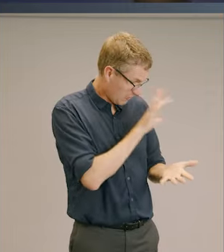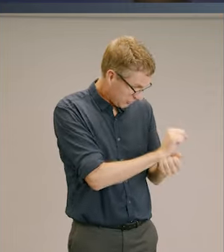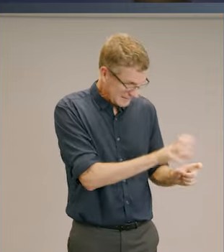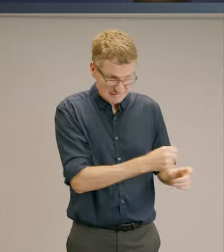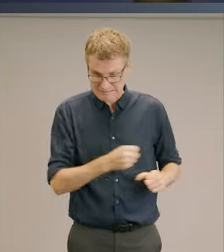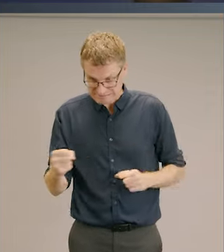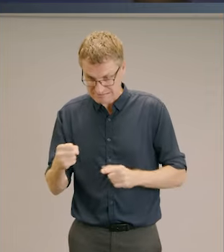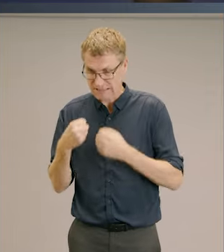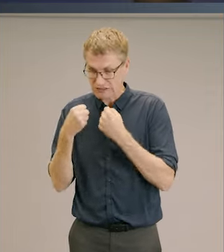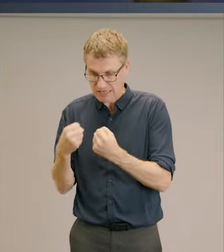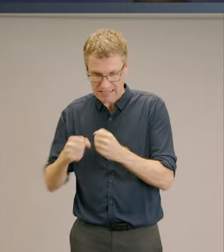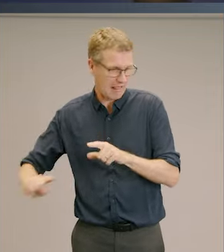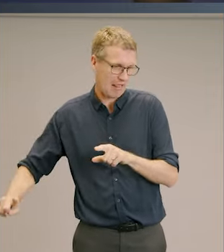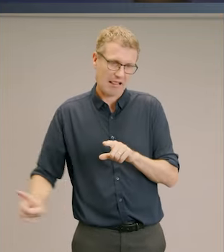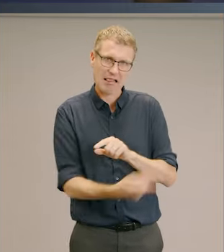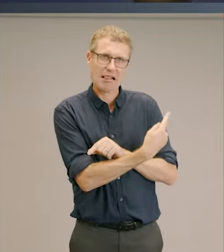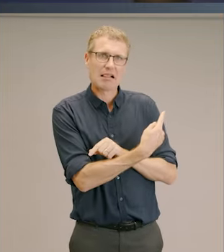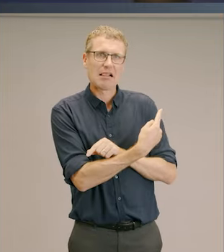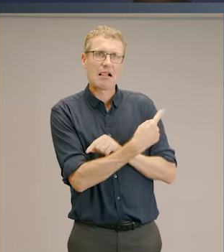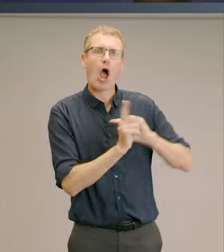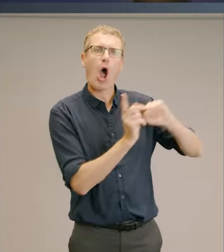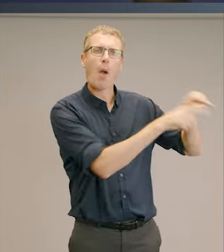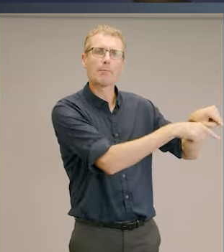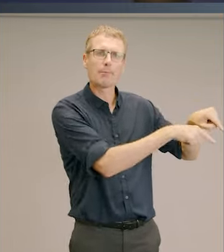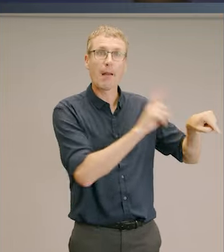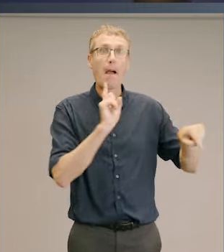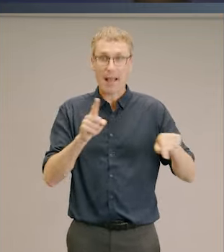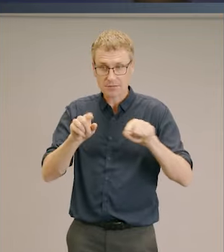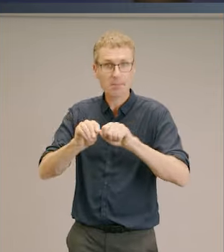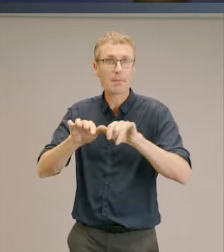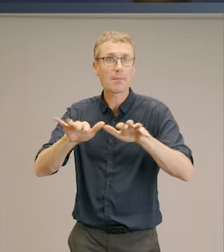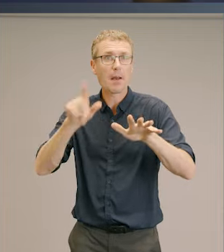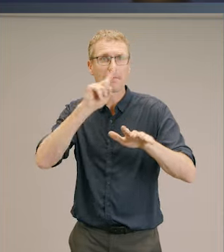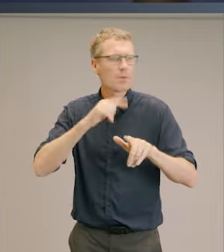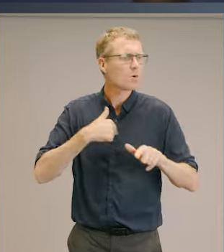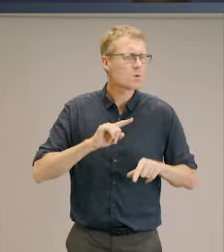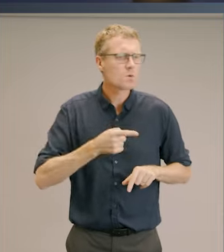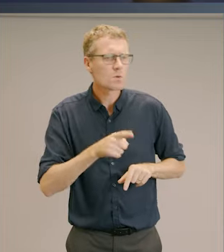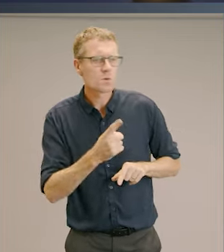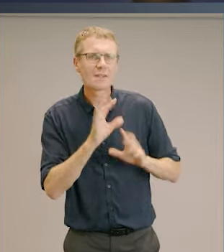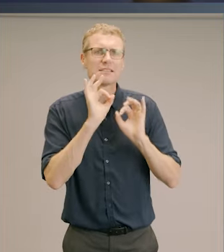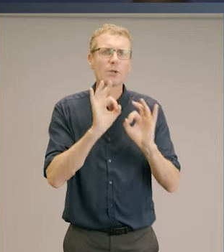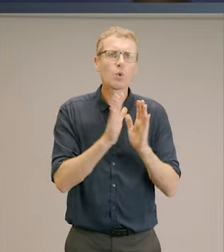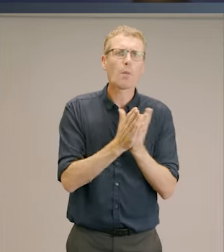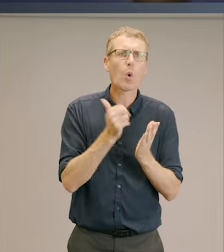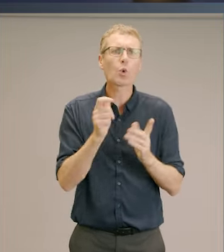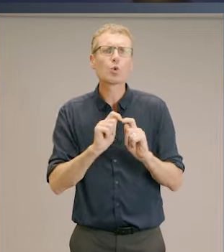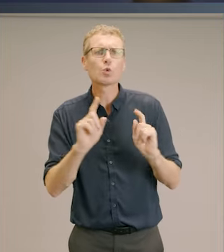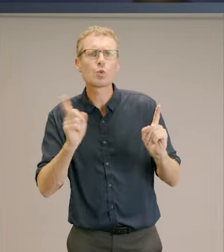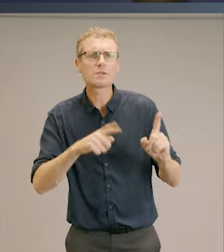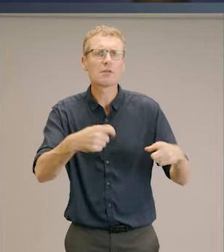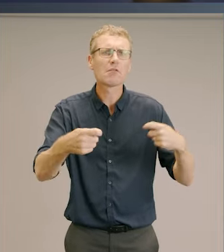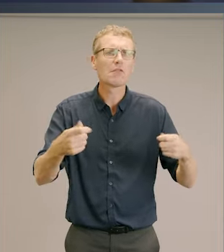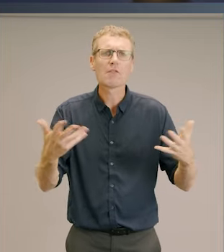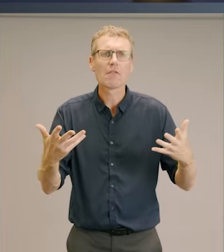So even though they had been silenced, God was still going ahead of them and there was all this anticipation. People were wanting to know what these special books